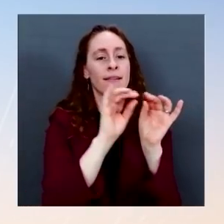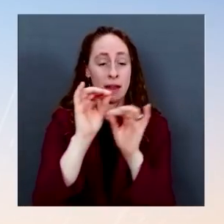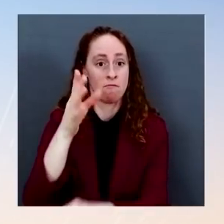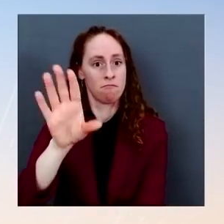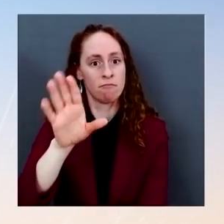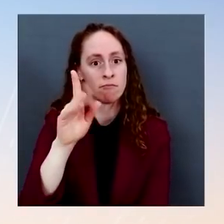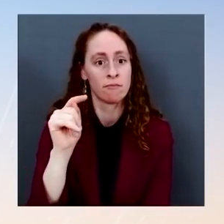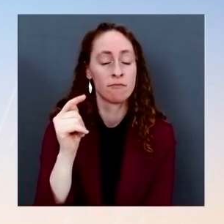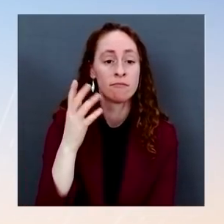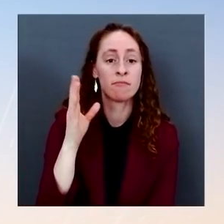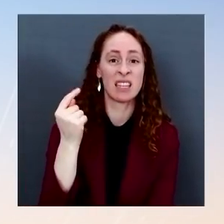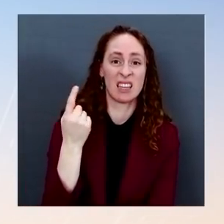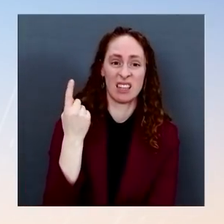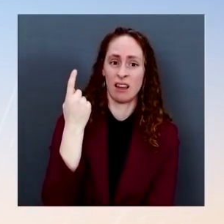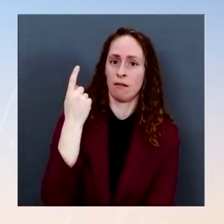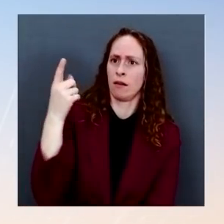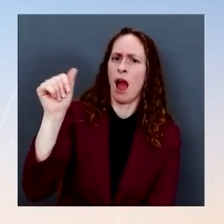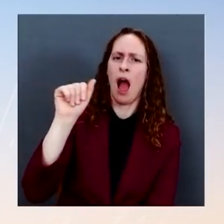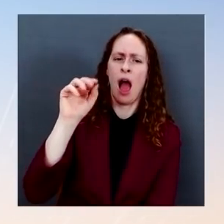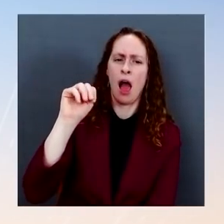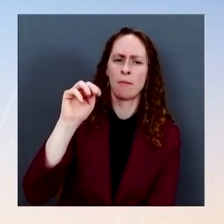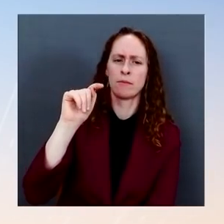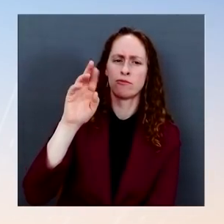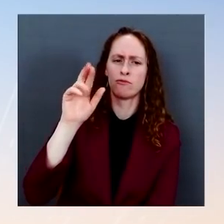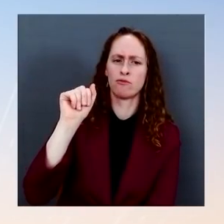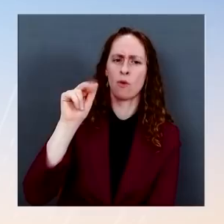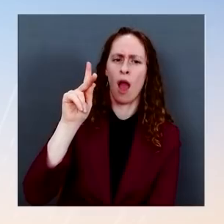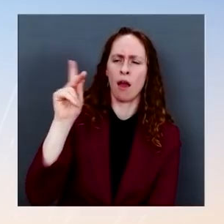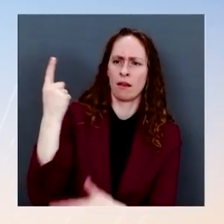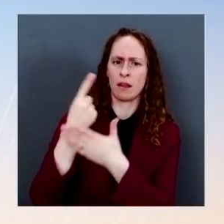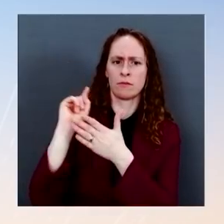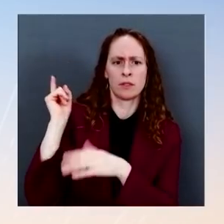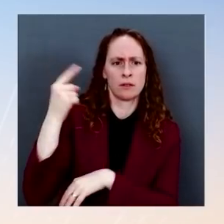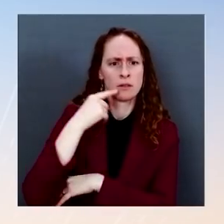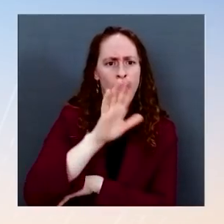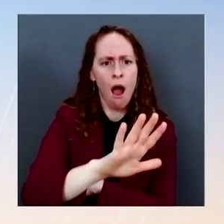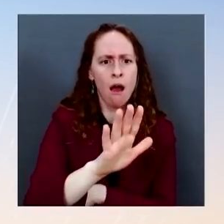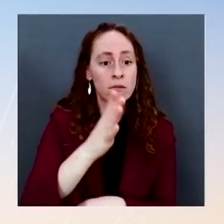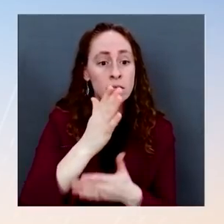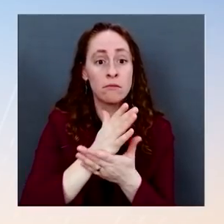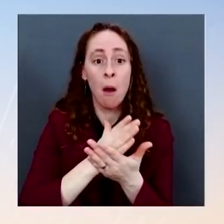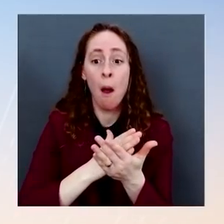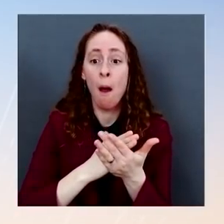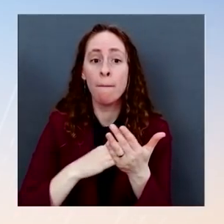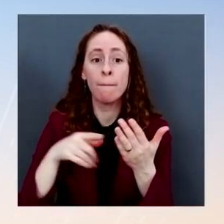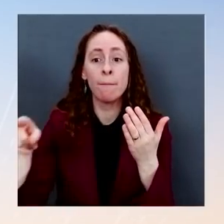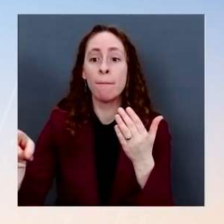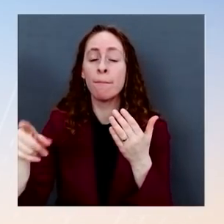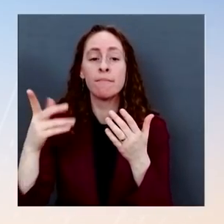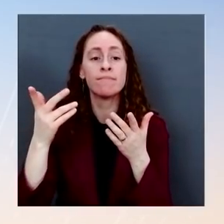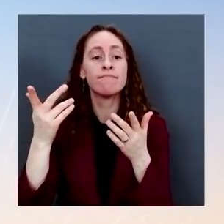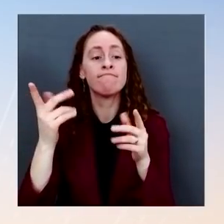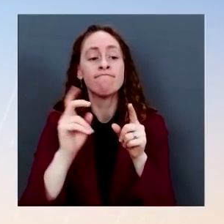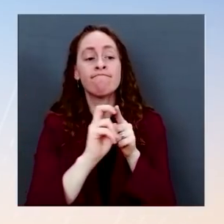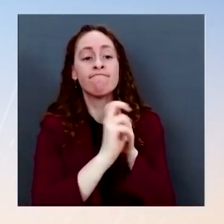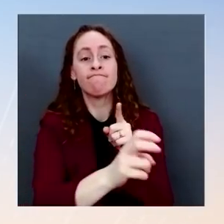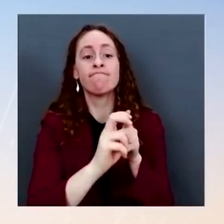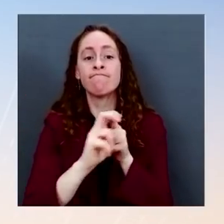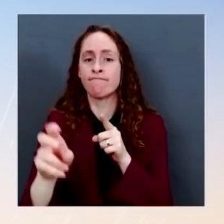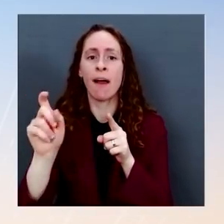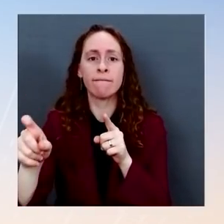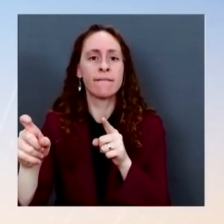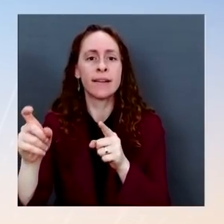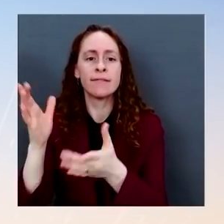change that calculus again. So what's the message? Amtrak didn't say that it was related to a vaccine mandate. They said it. They gave up other reasons for